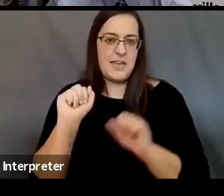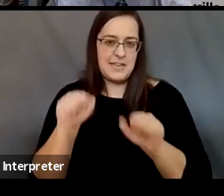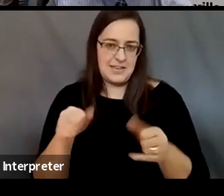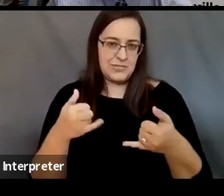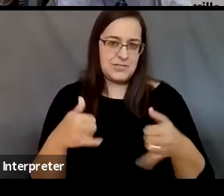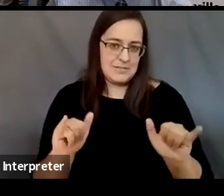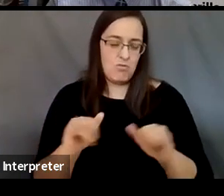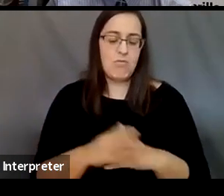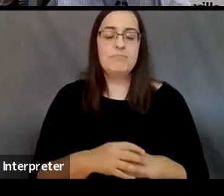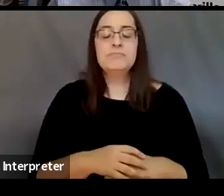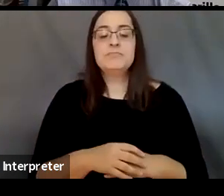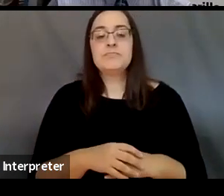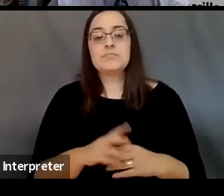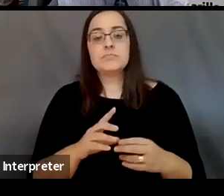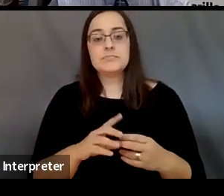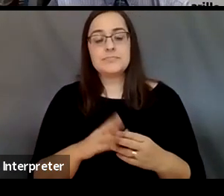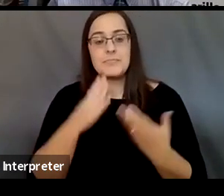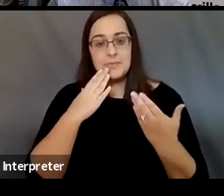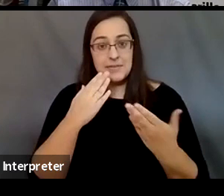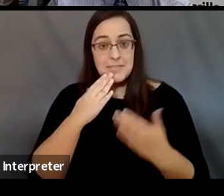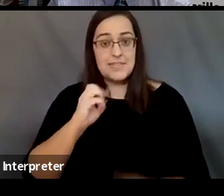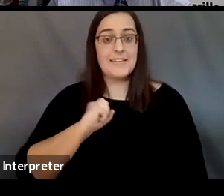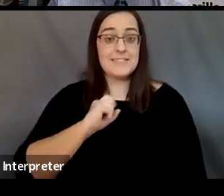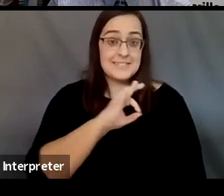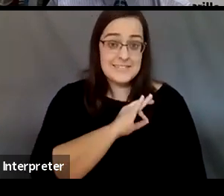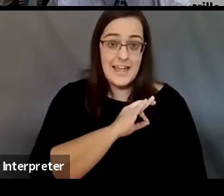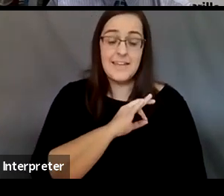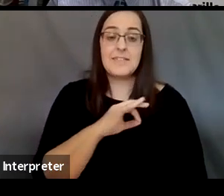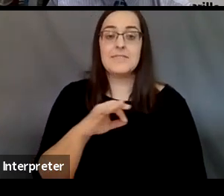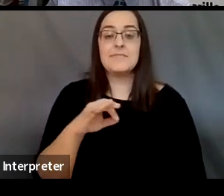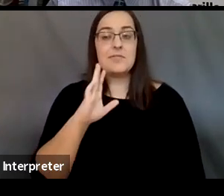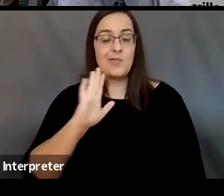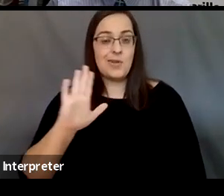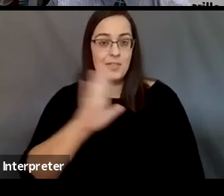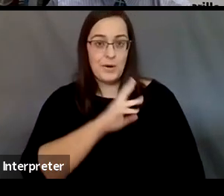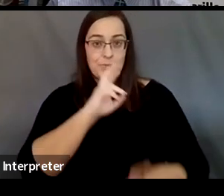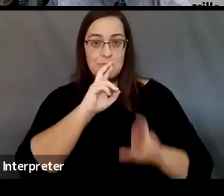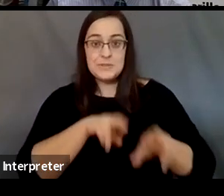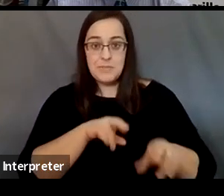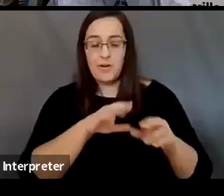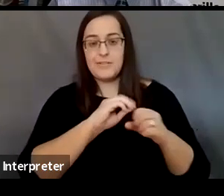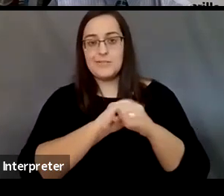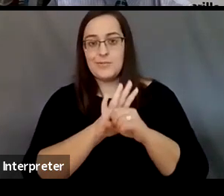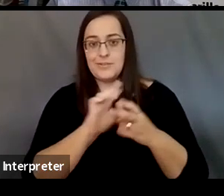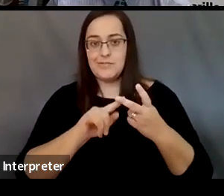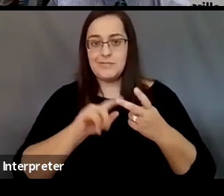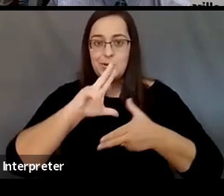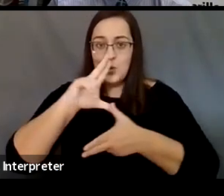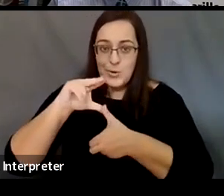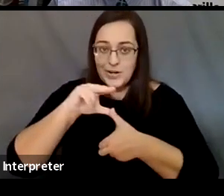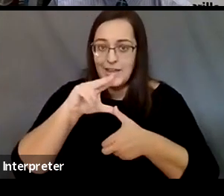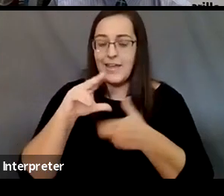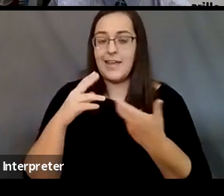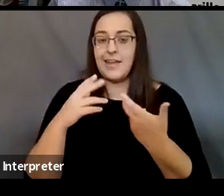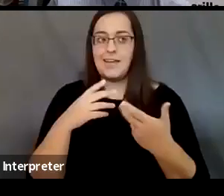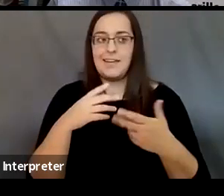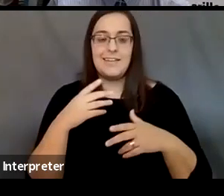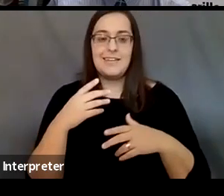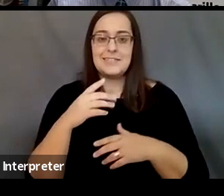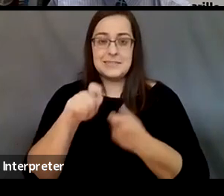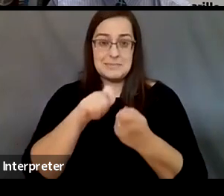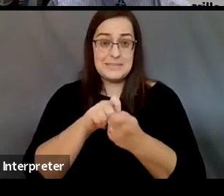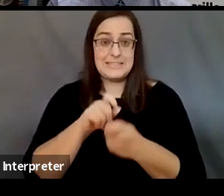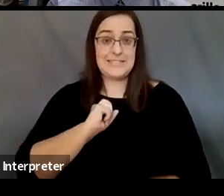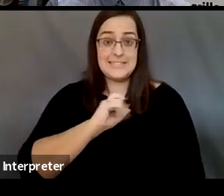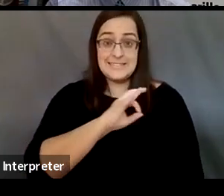As always, I do want to thank what our staff is doing for the pandemic response, hurricane response, and specifically the staff that